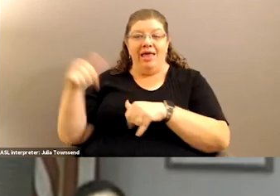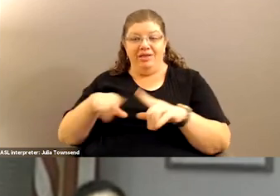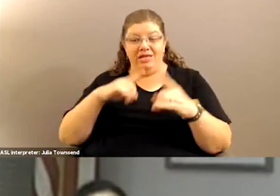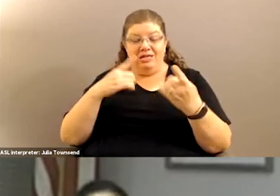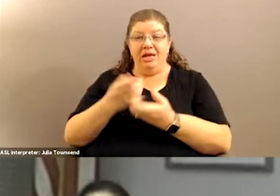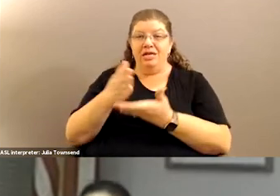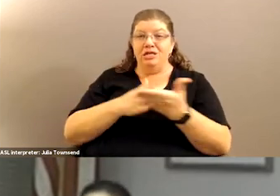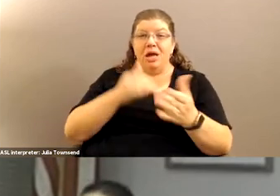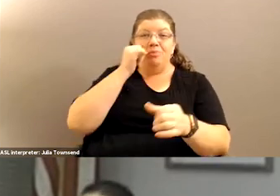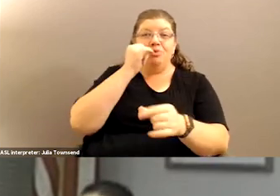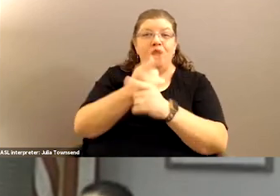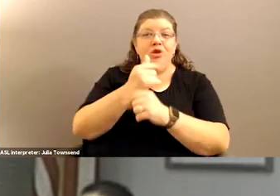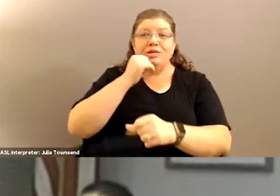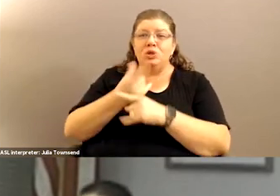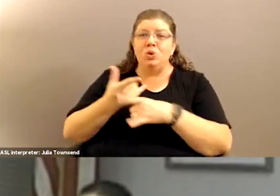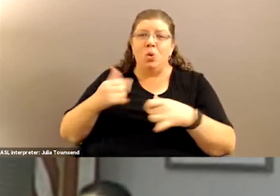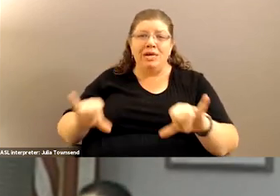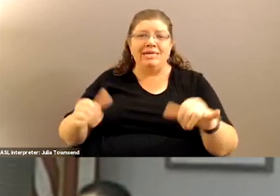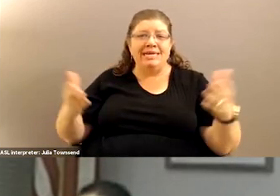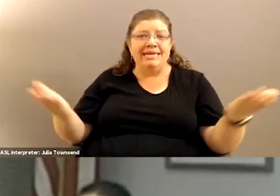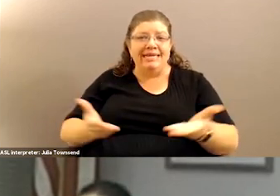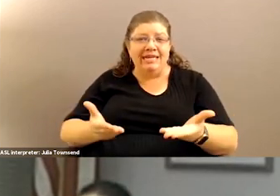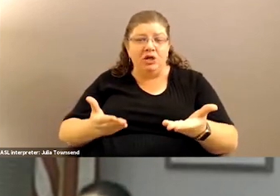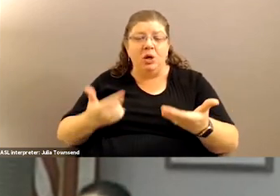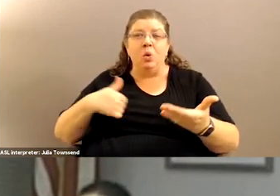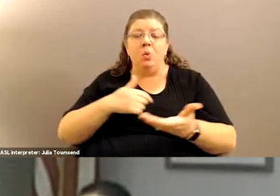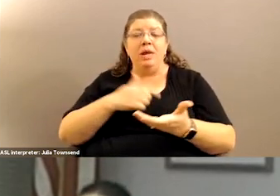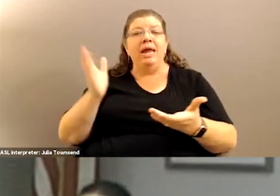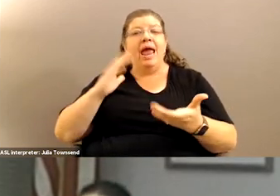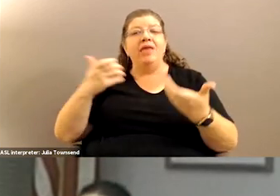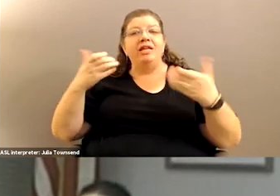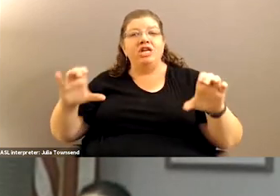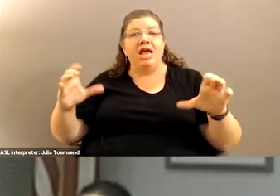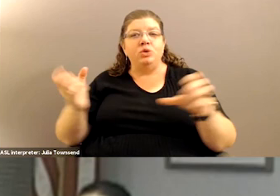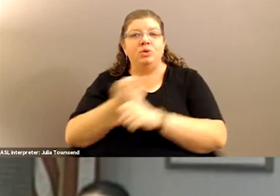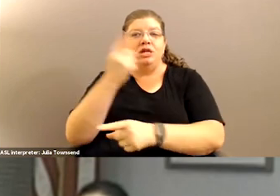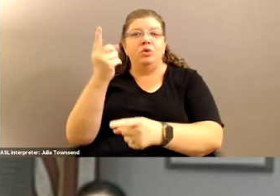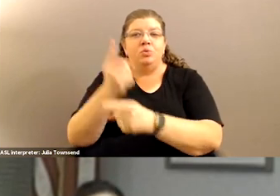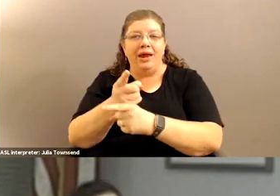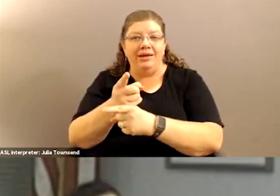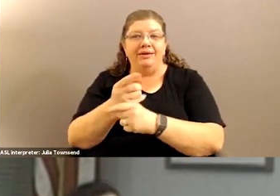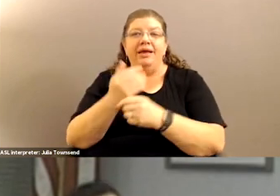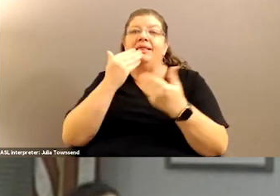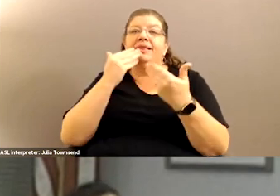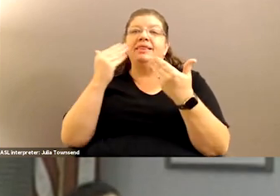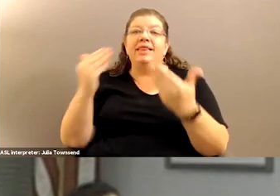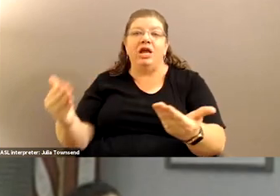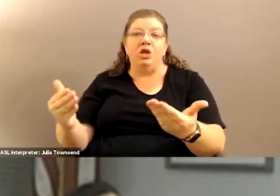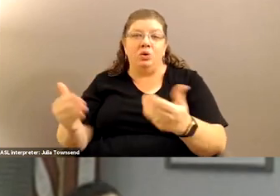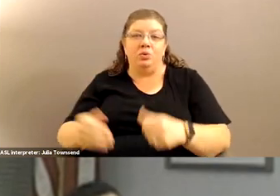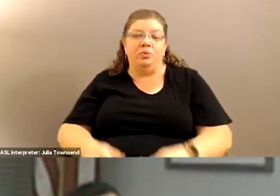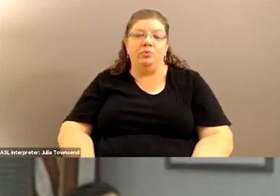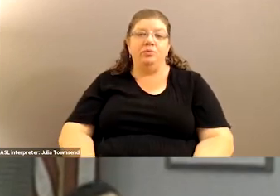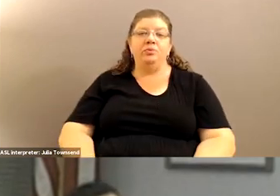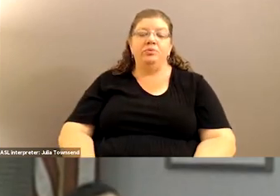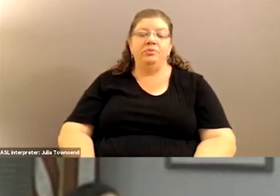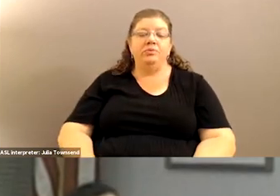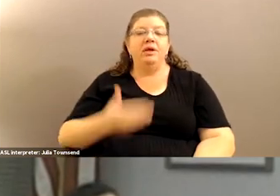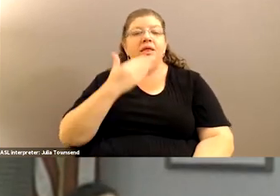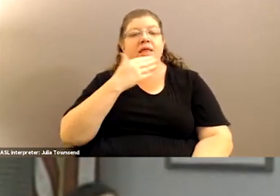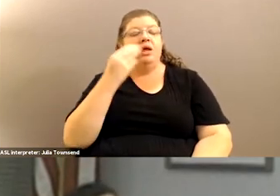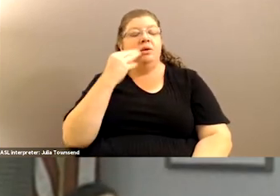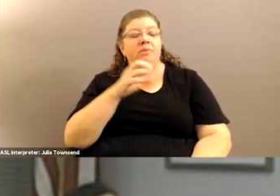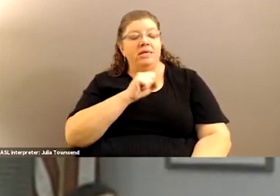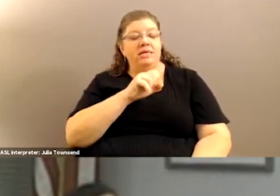and sisters who are still here that we have the chance tonight to get it right so thank you thank you miss sims